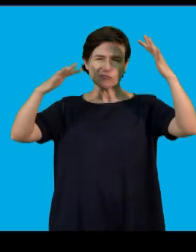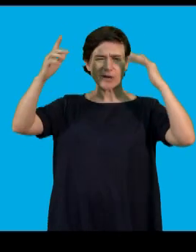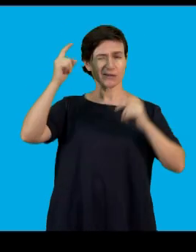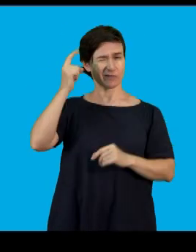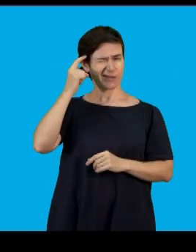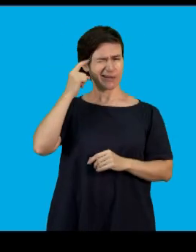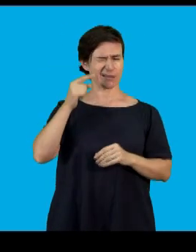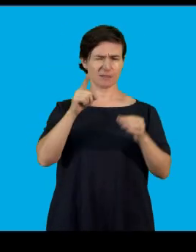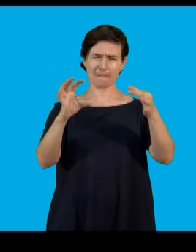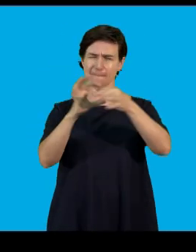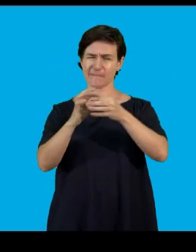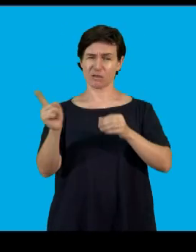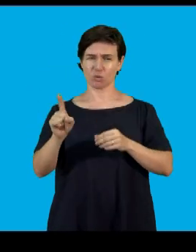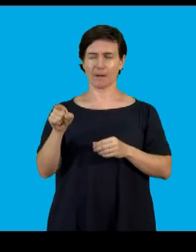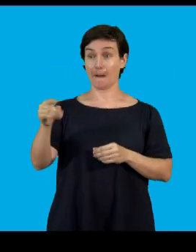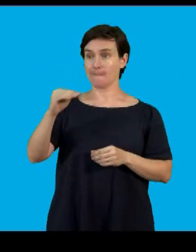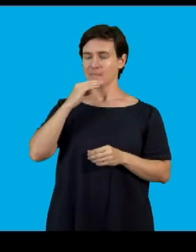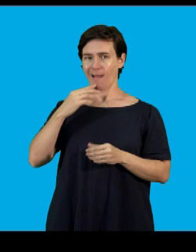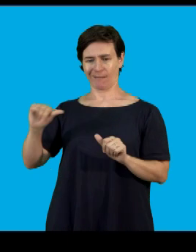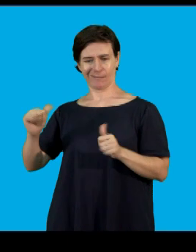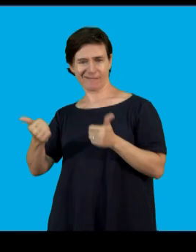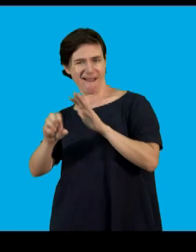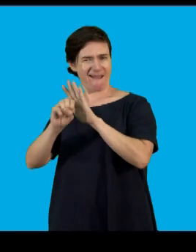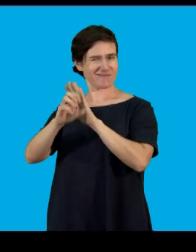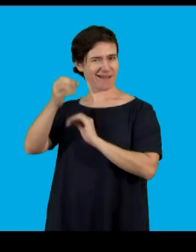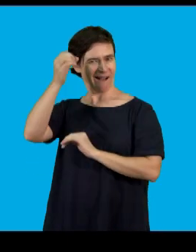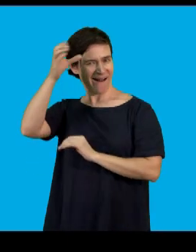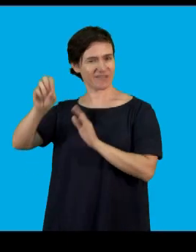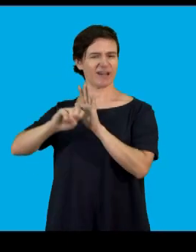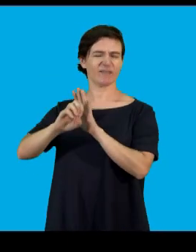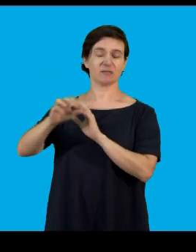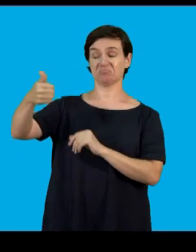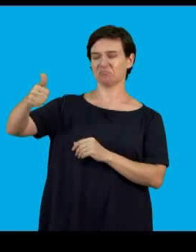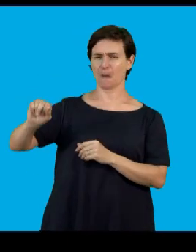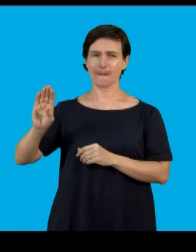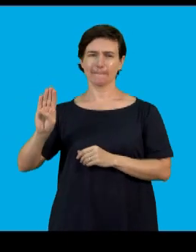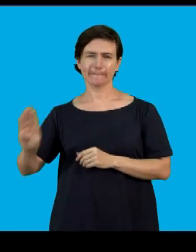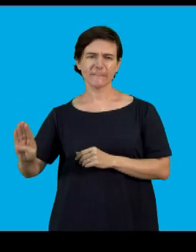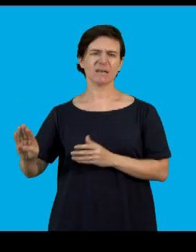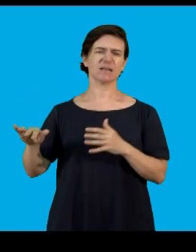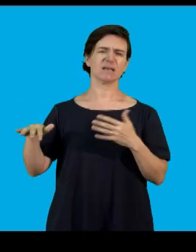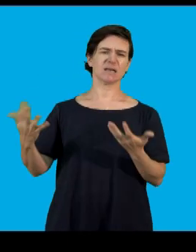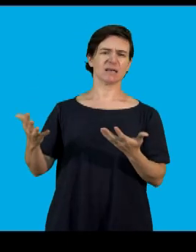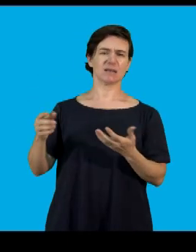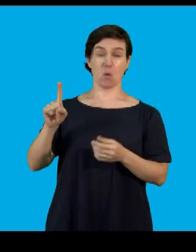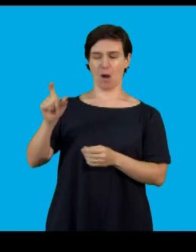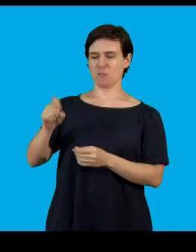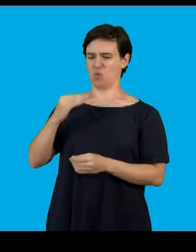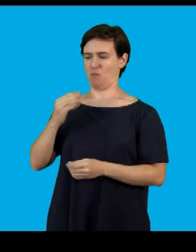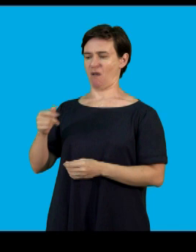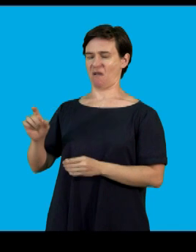look. Is it A, more catchy advertisement? B, made by one person who makes it